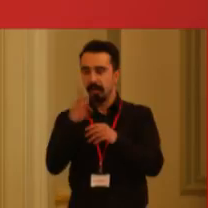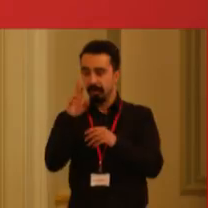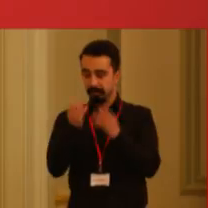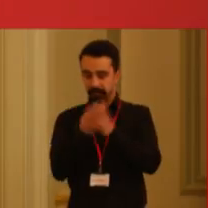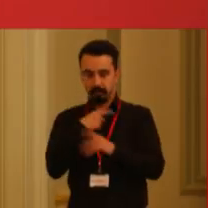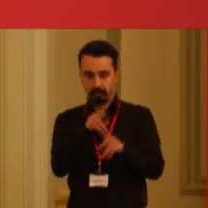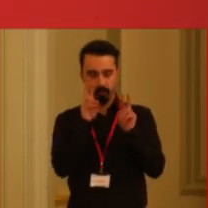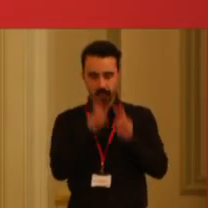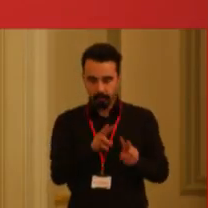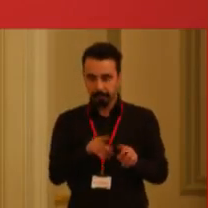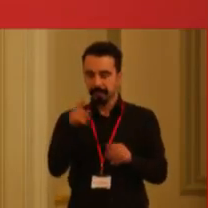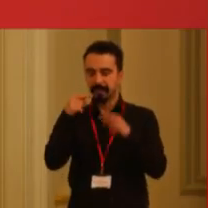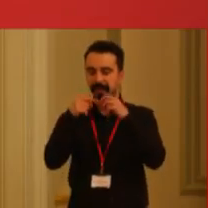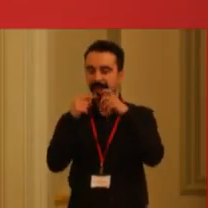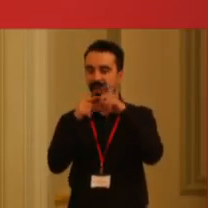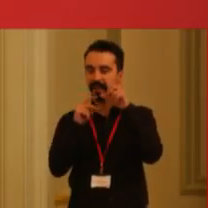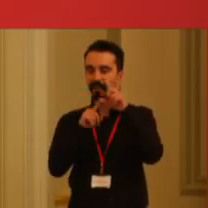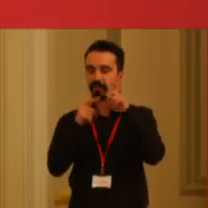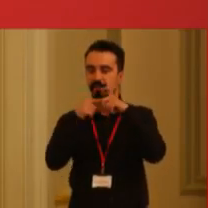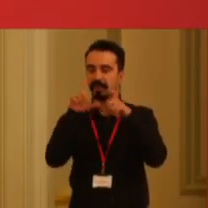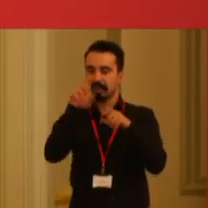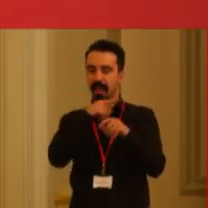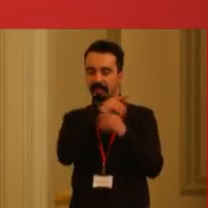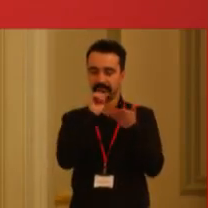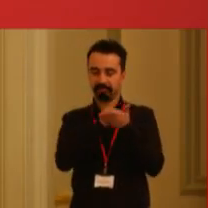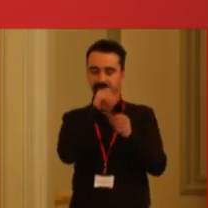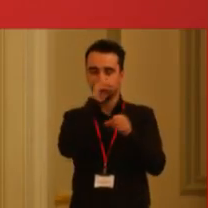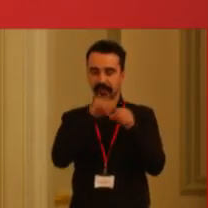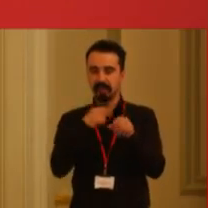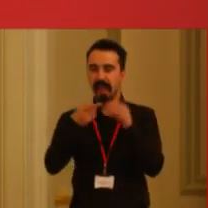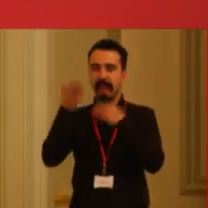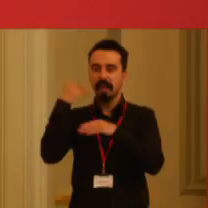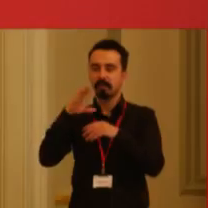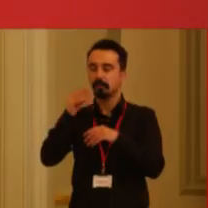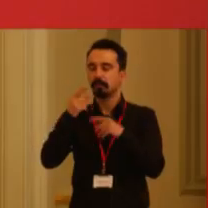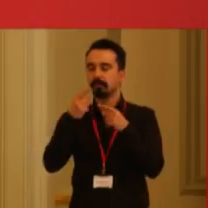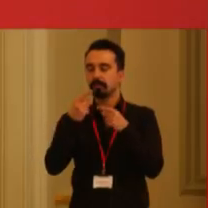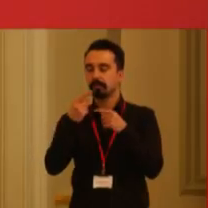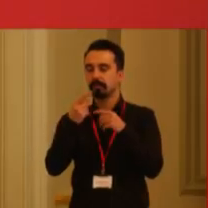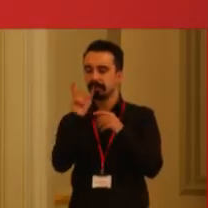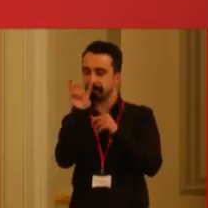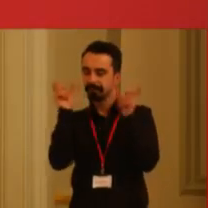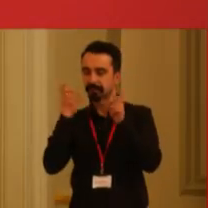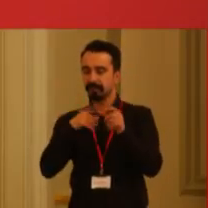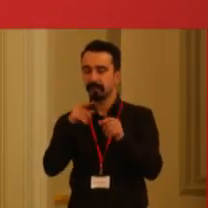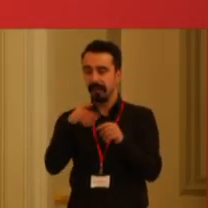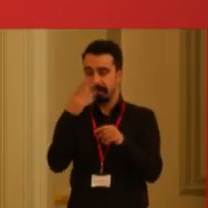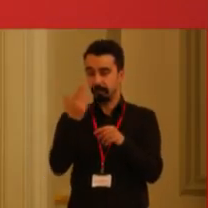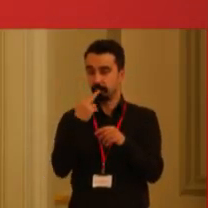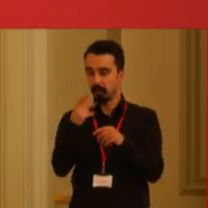heralding change and transformation. The report evidently points in that direction. Your child tells me the same.